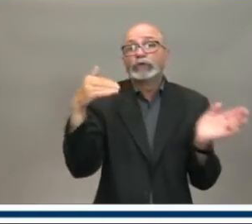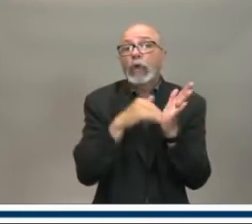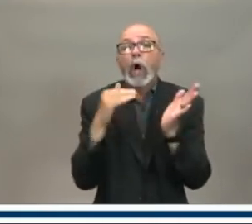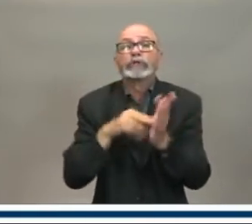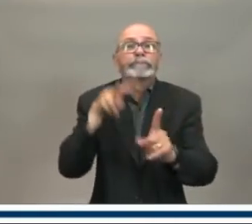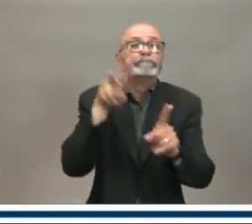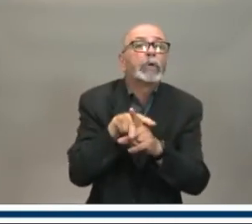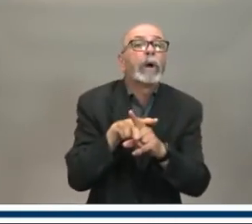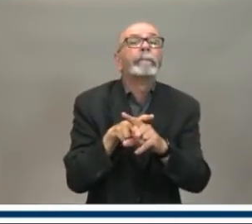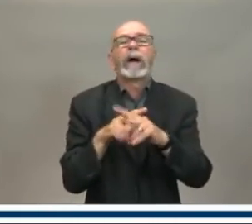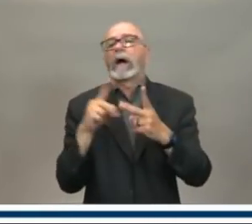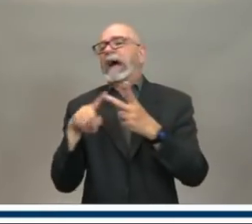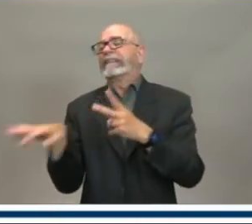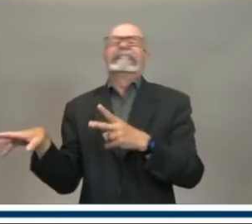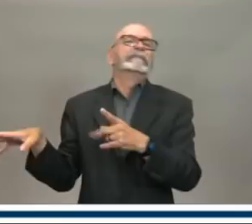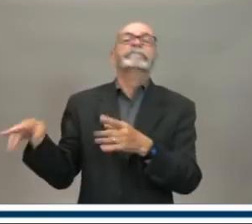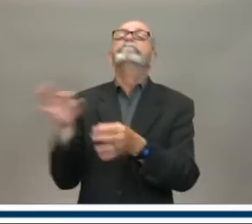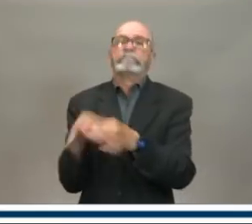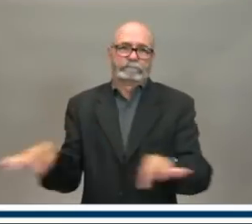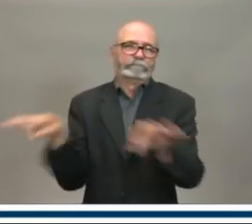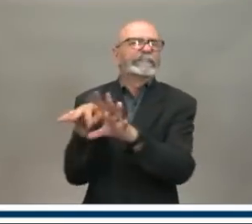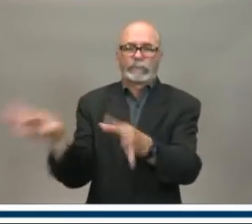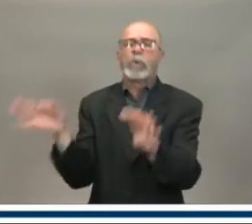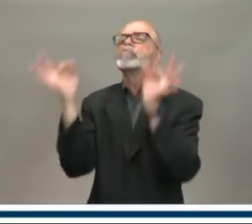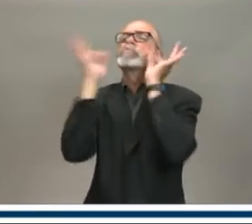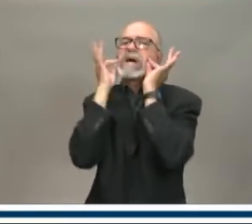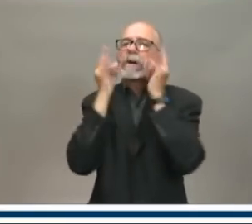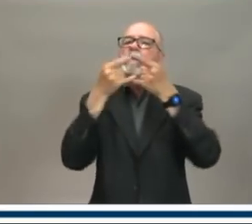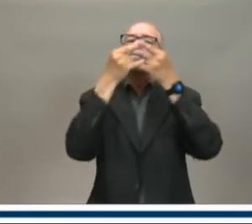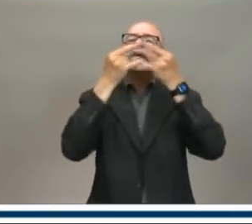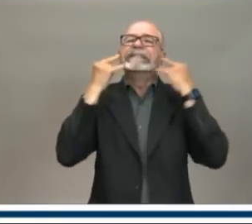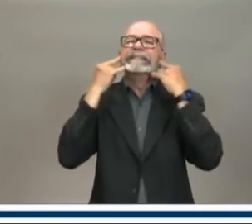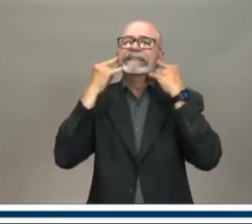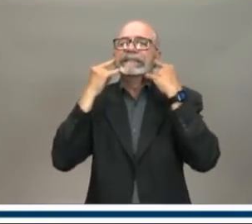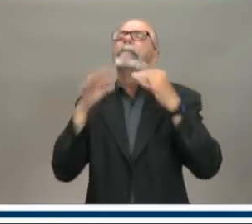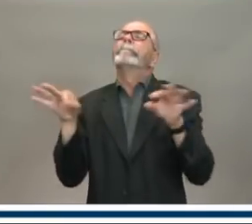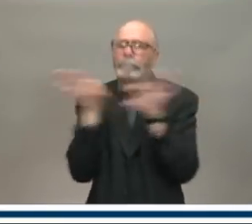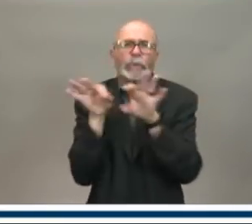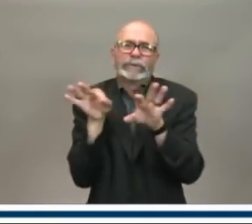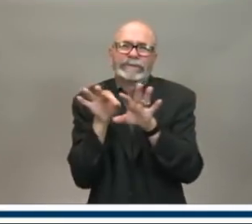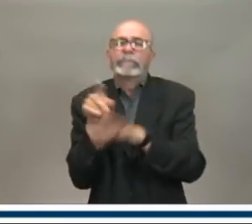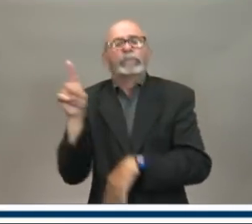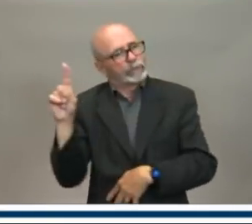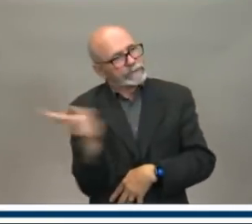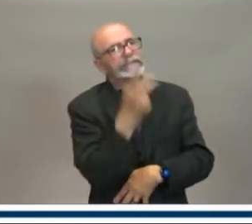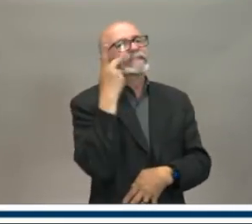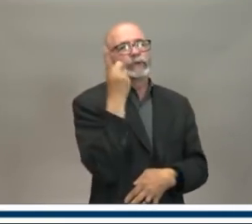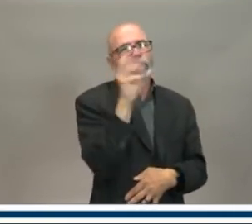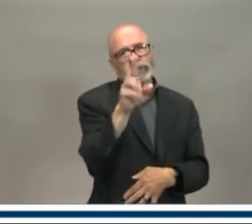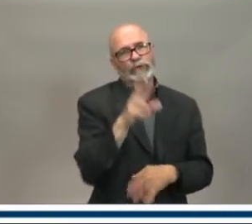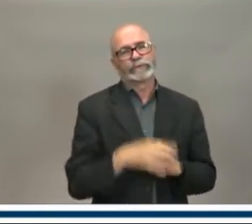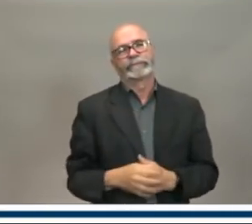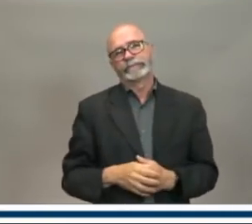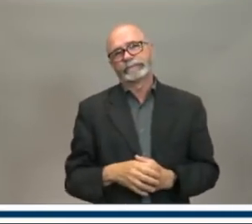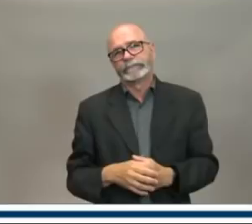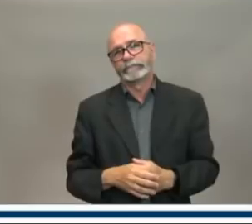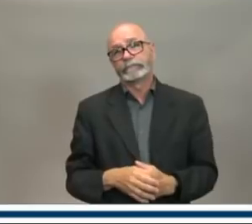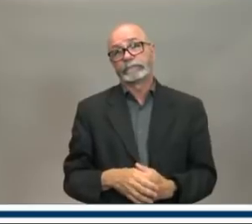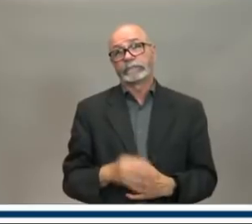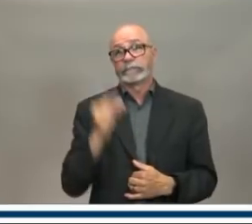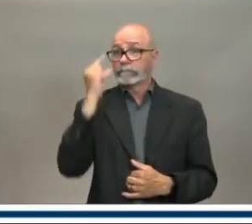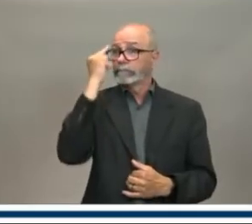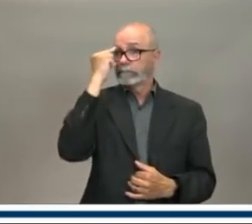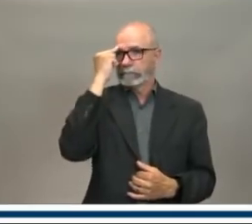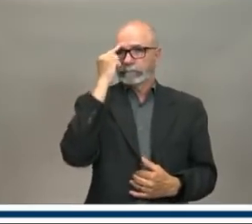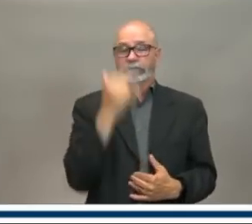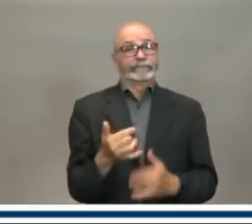very important that you wear a mask when you go into that healthcare environment. Right now, and ultimately